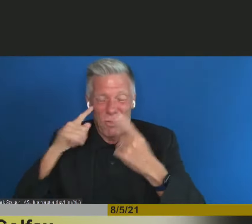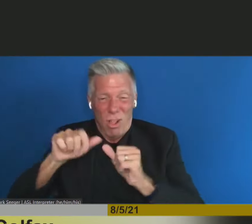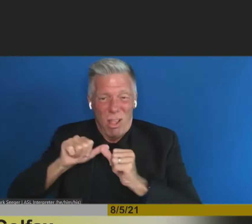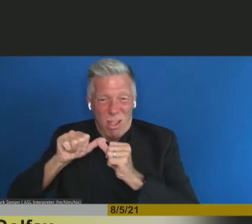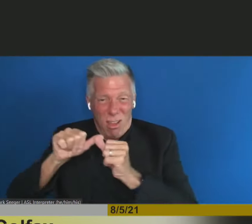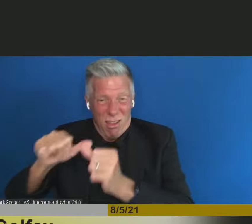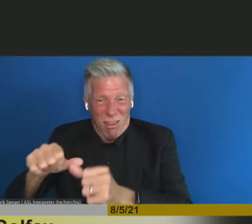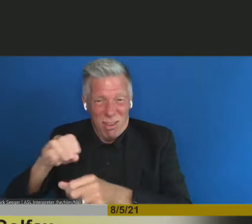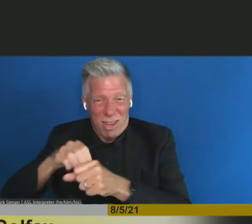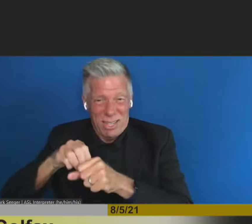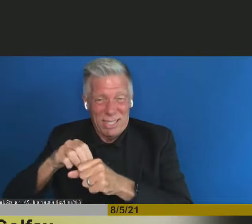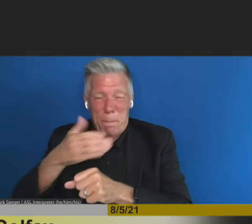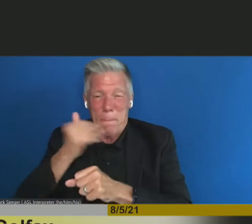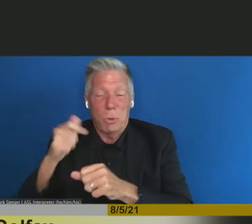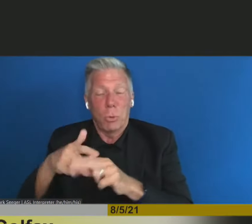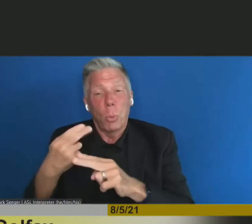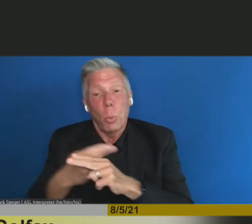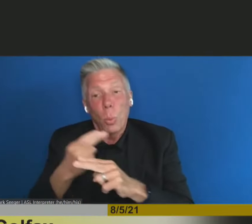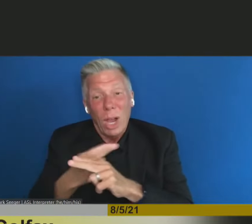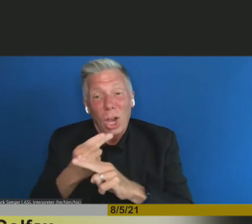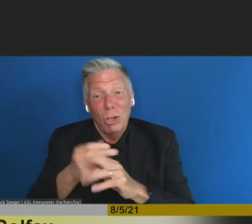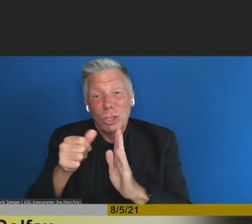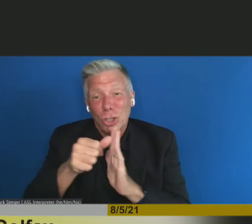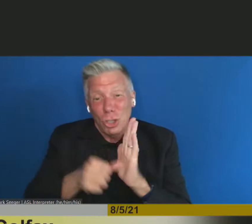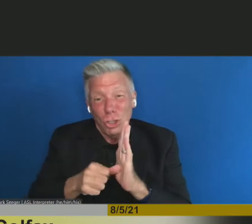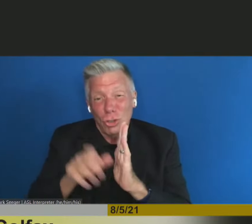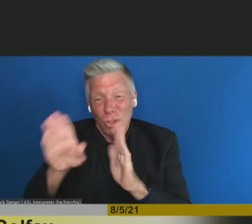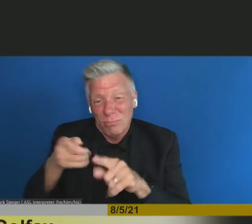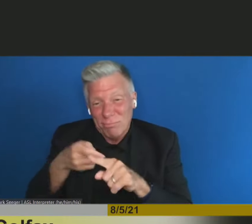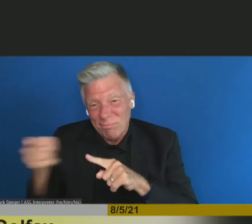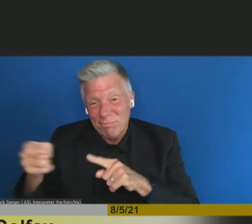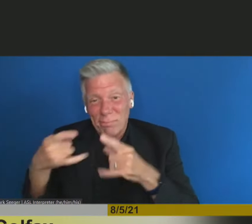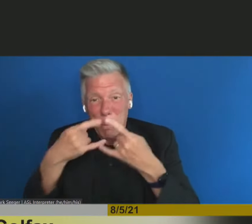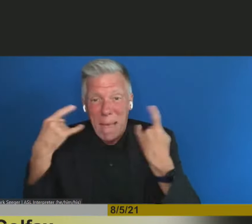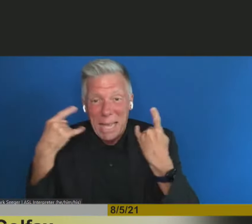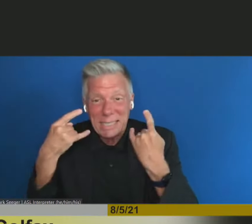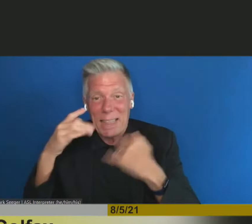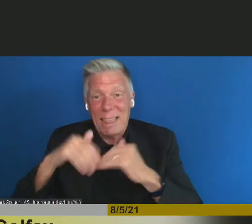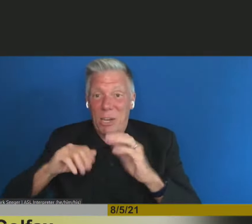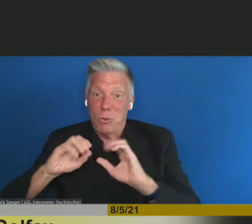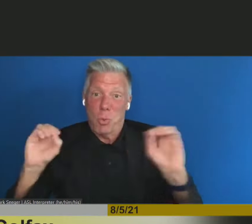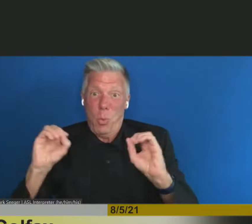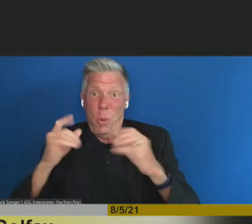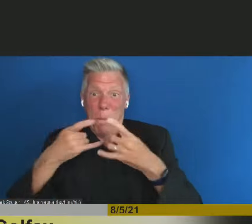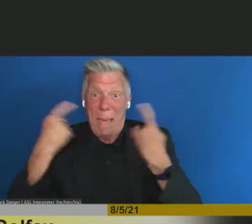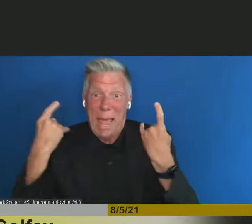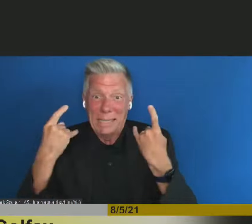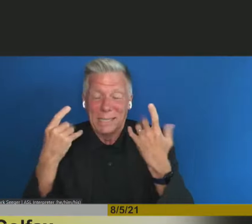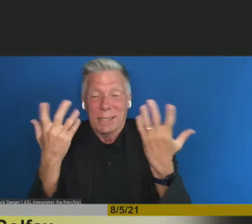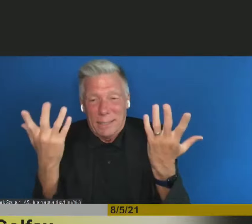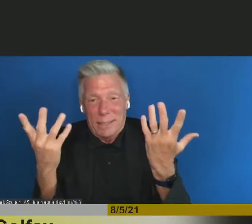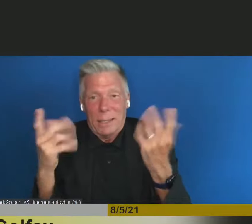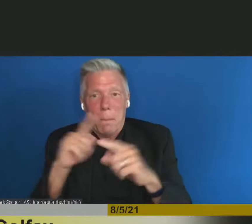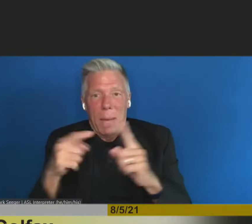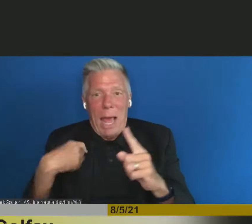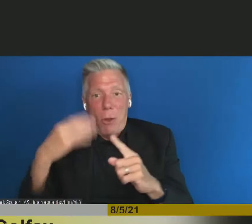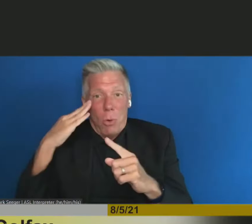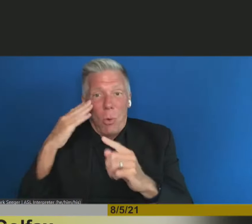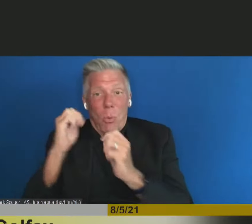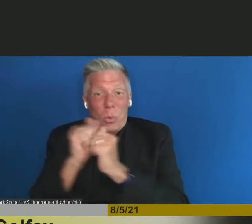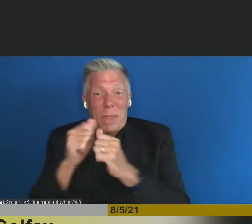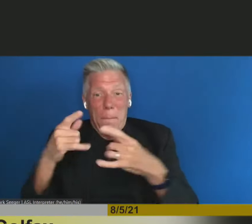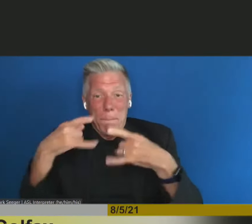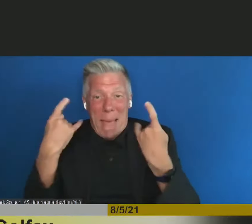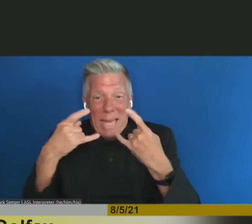mask than certainly no mask at all. But I know that with the masking, the